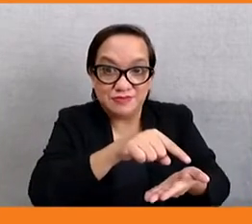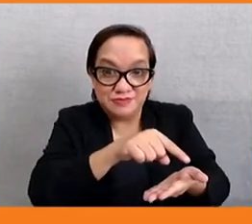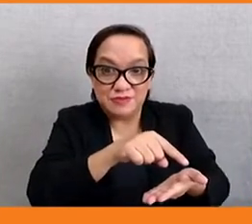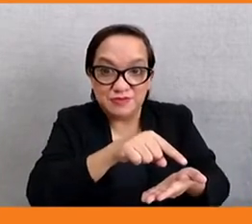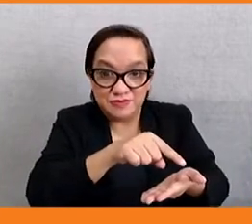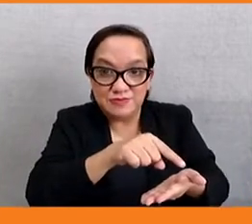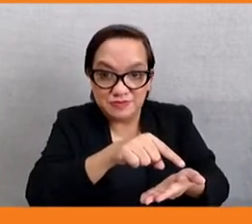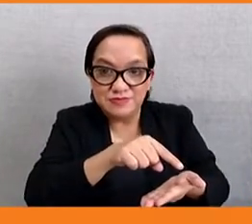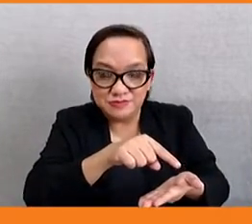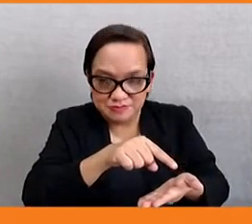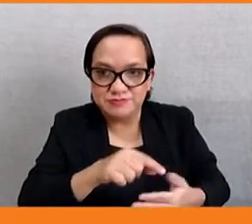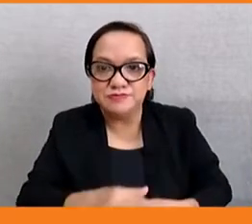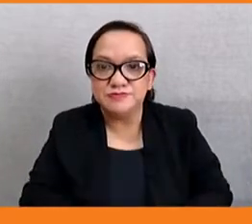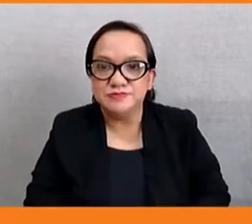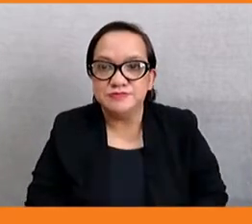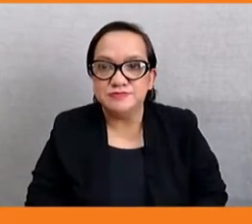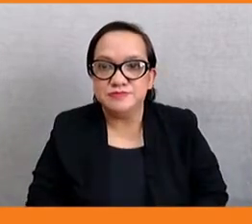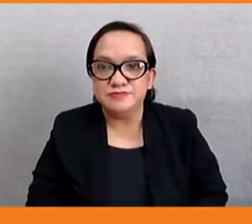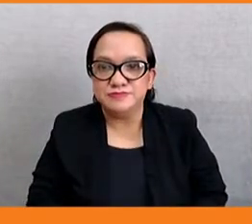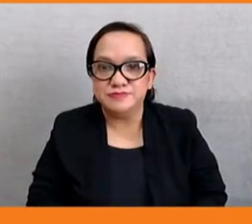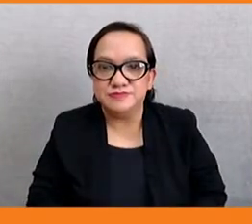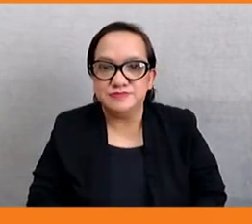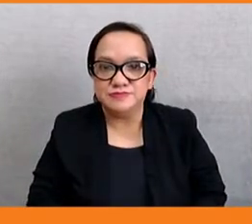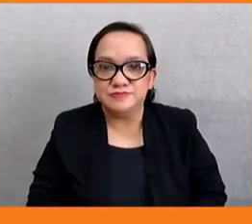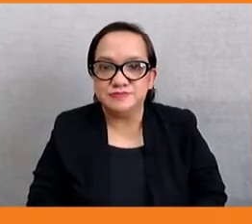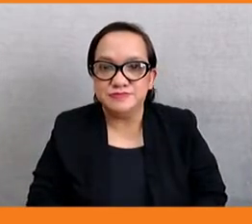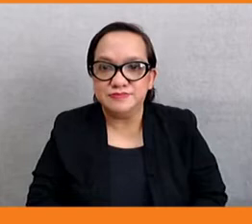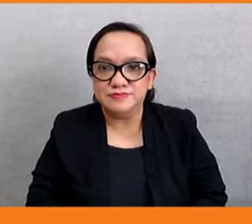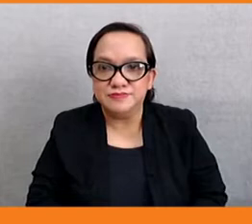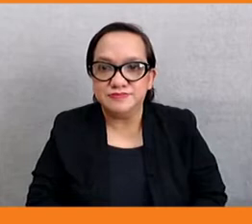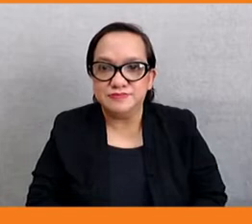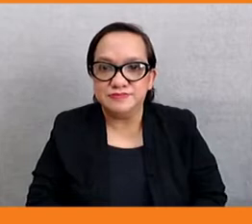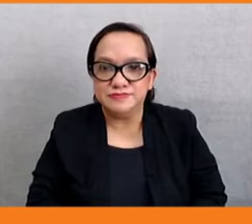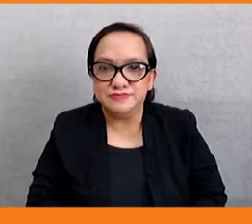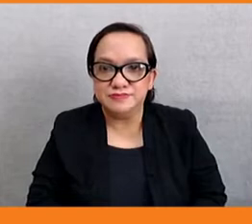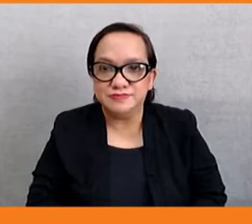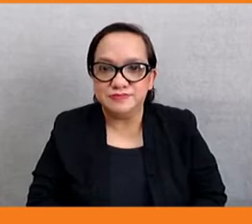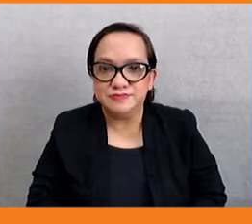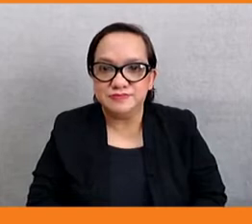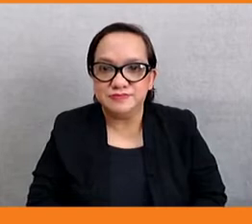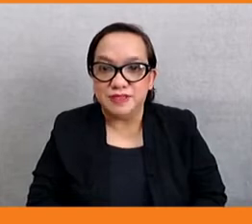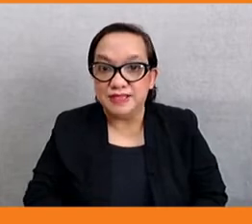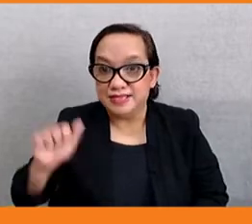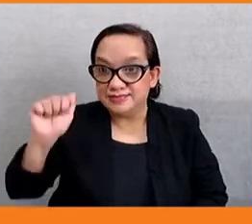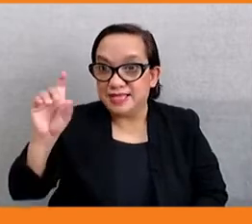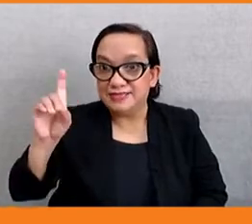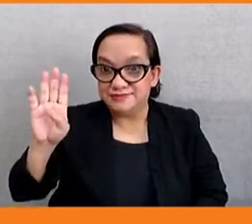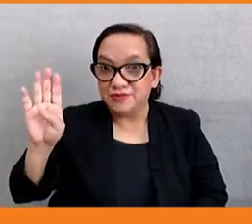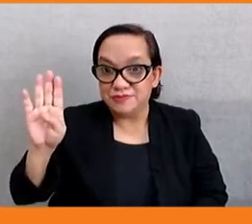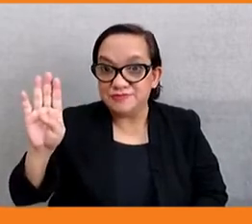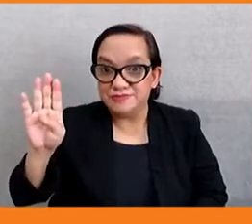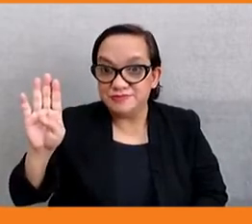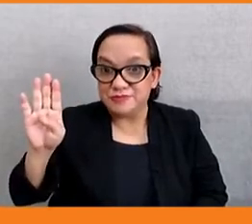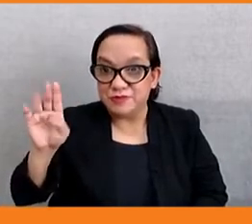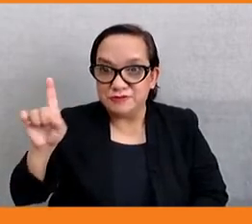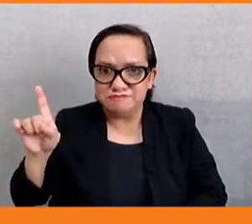very important questions. Needless to say, ADB aims to align with the Paris Agreement on climate